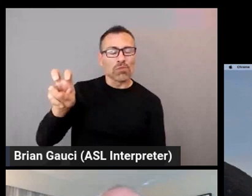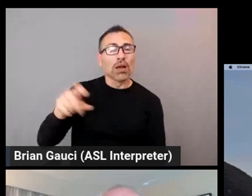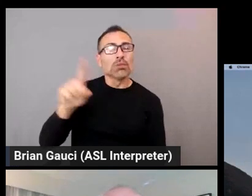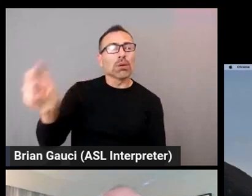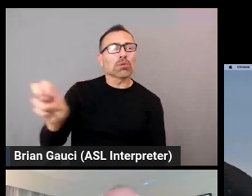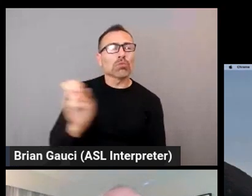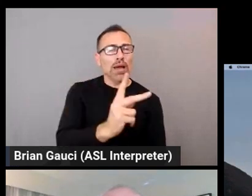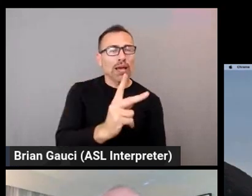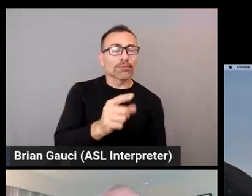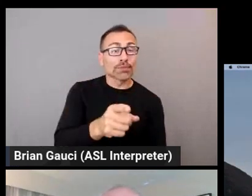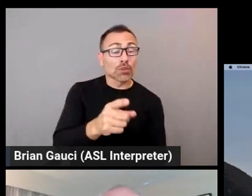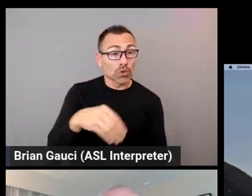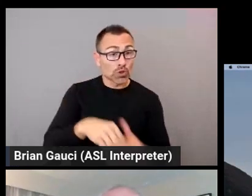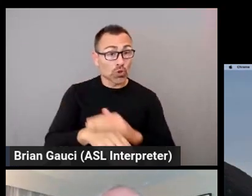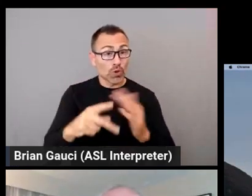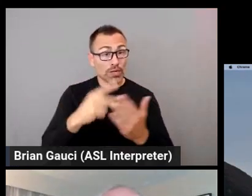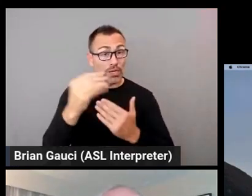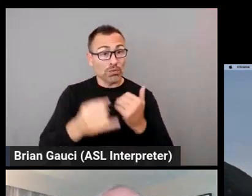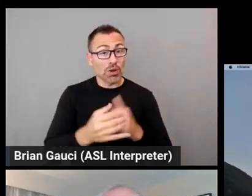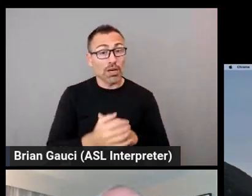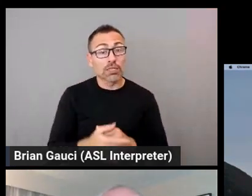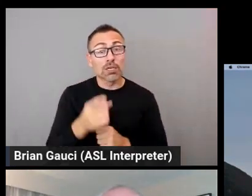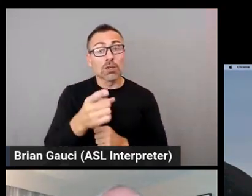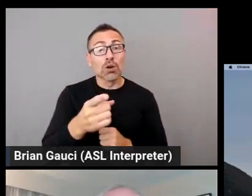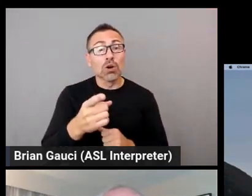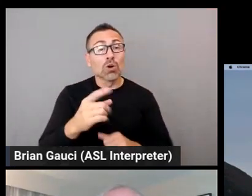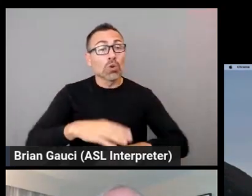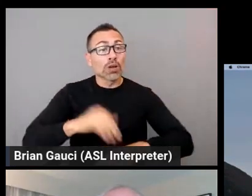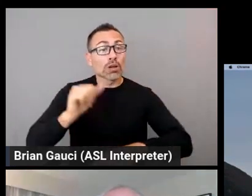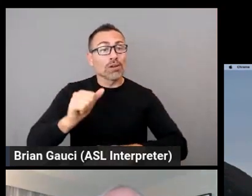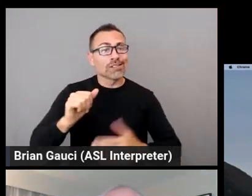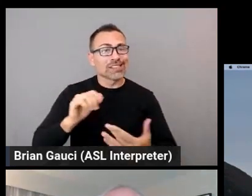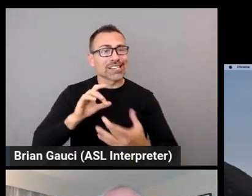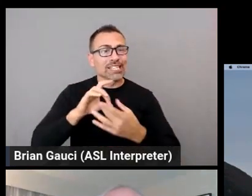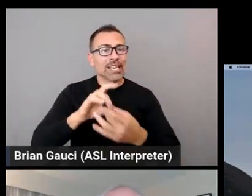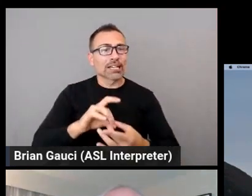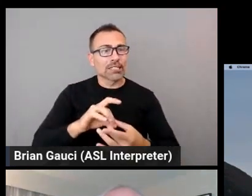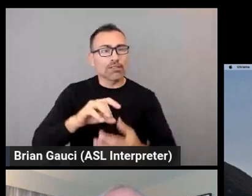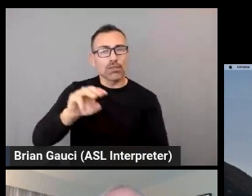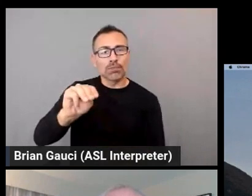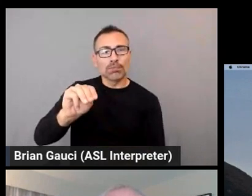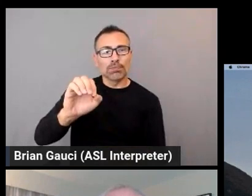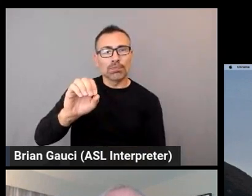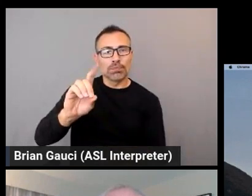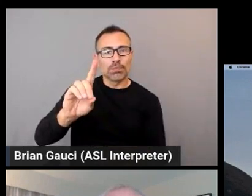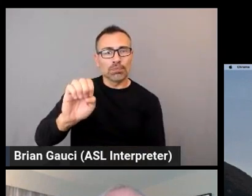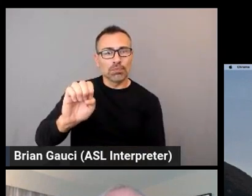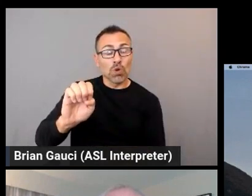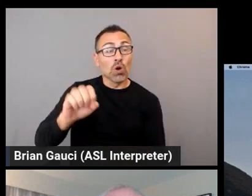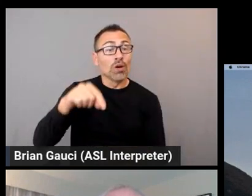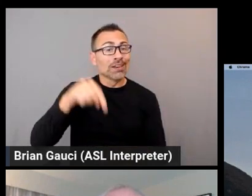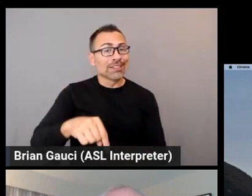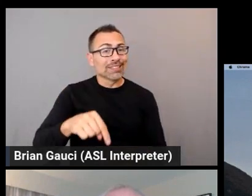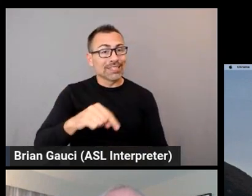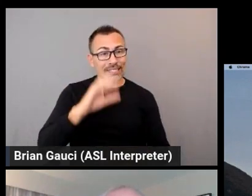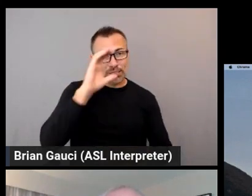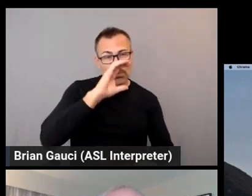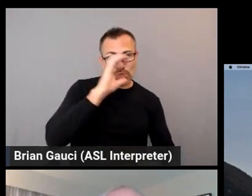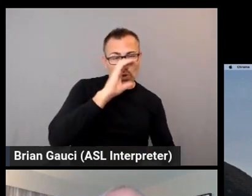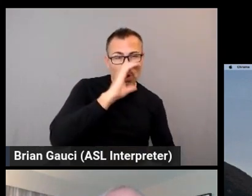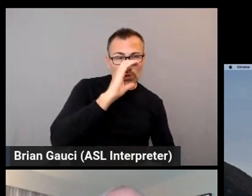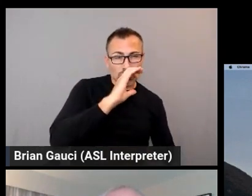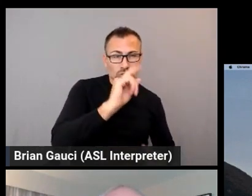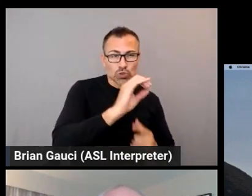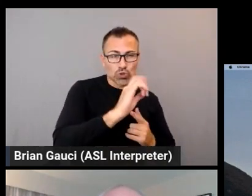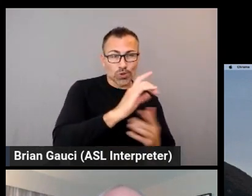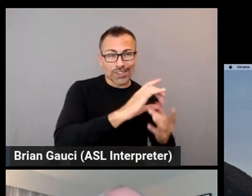project, you can, what we use or call, I should say, connected mode. This lets you connect this browser-based tool directly to your file